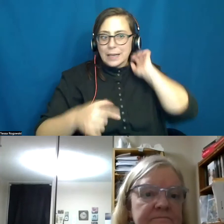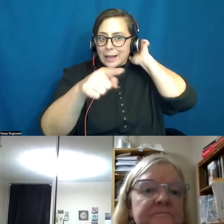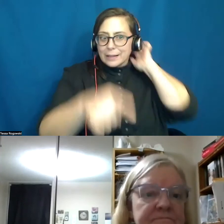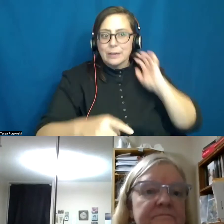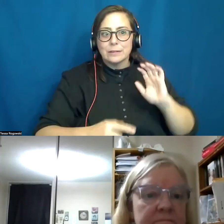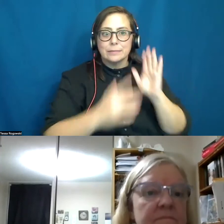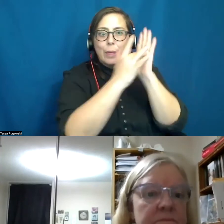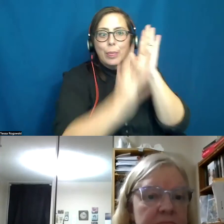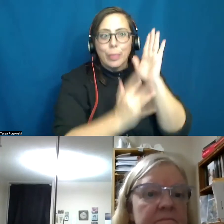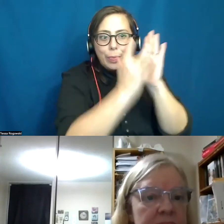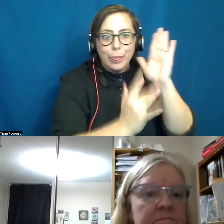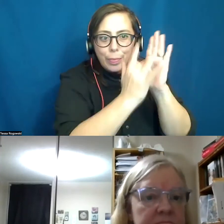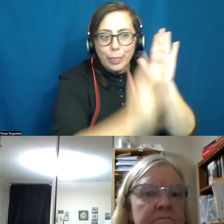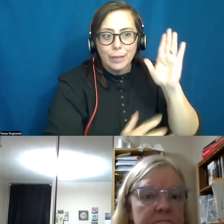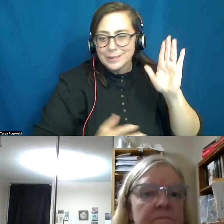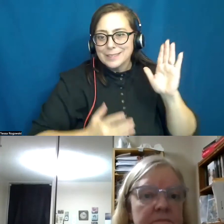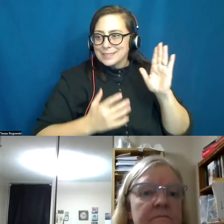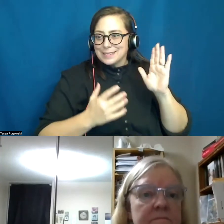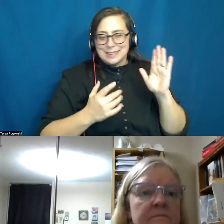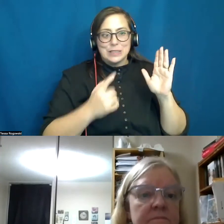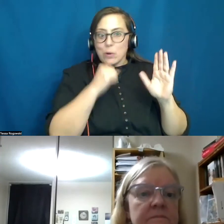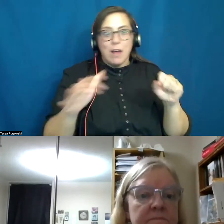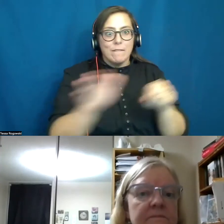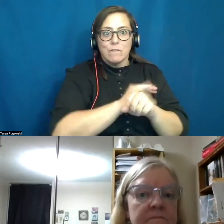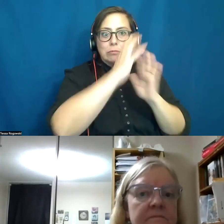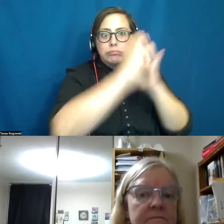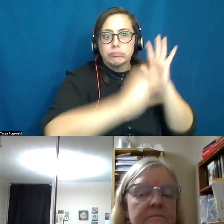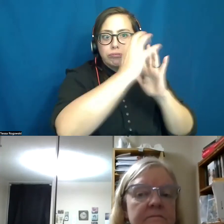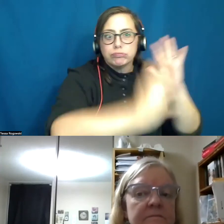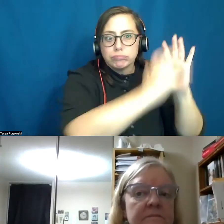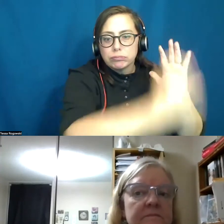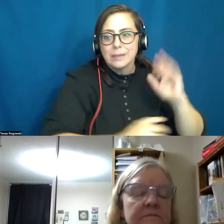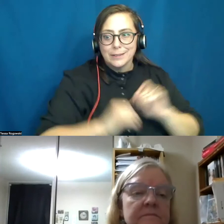even say that. So there's a lot of like white space, and that